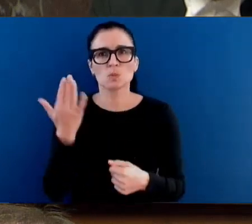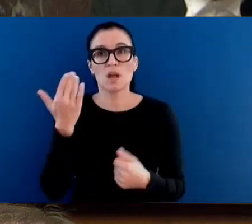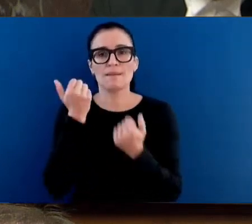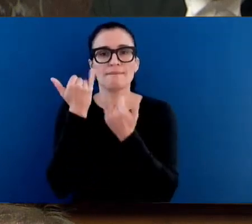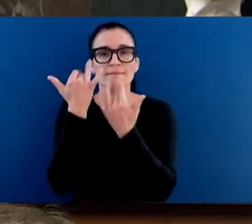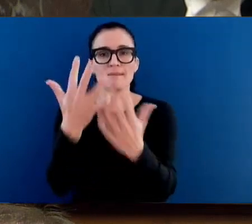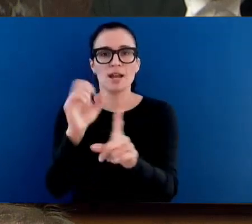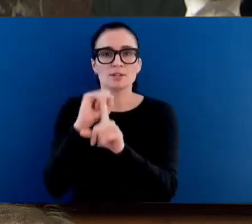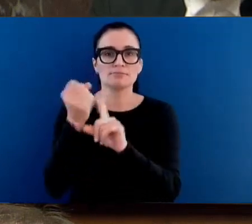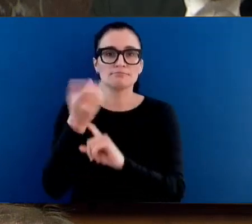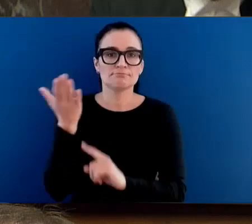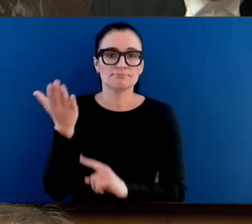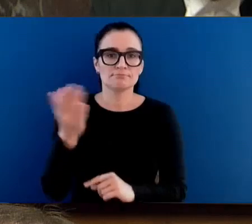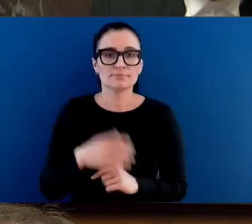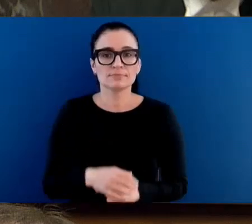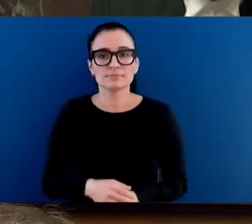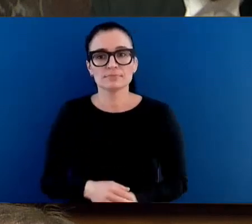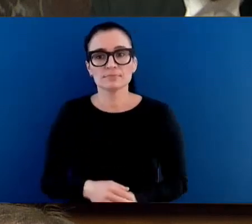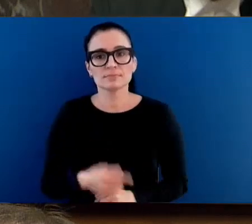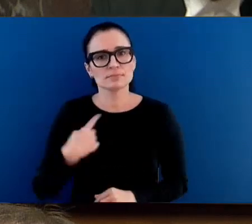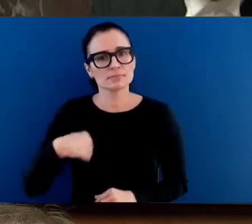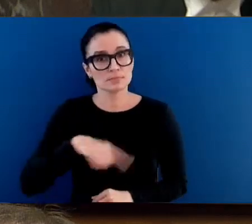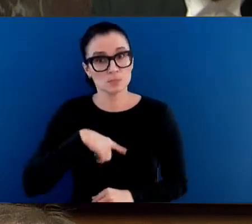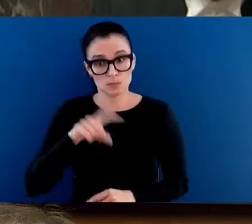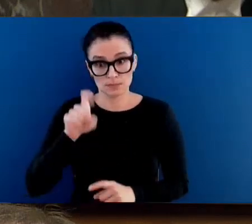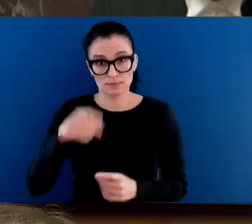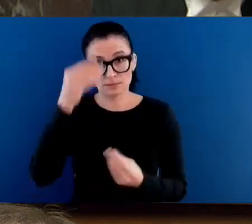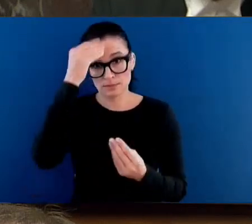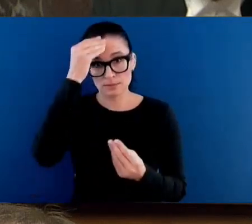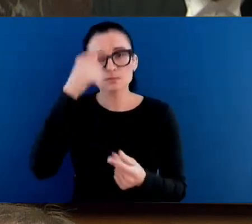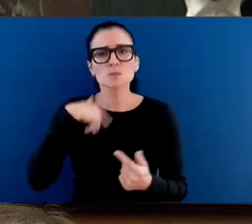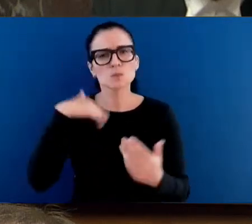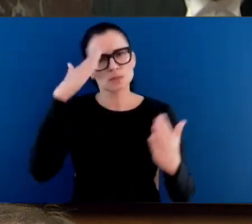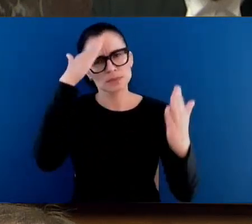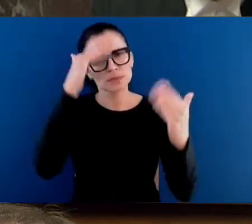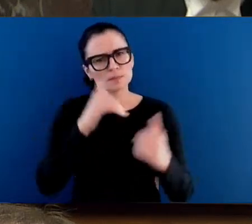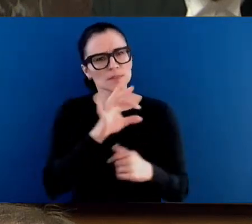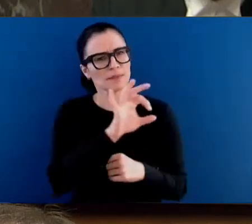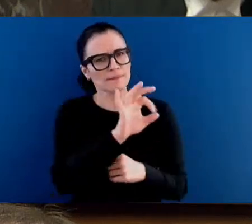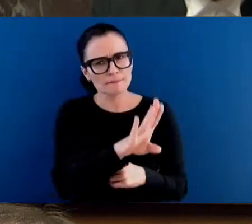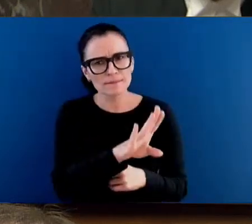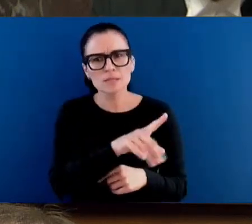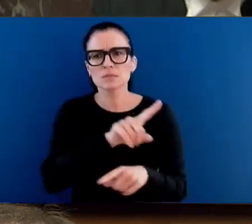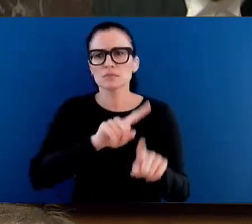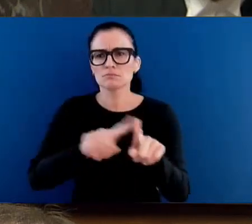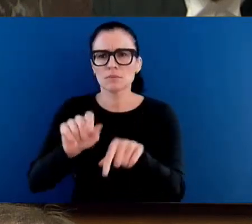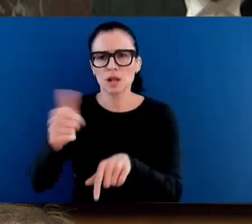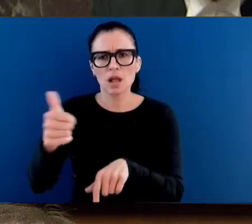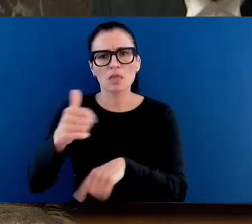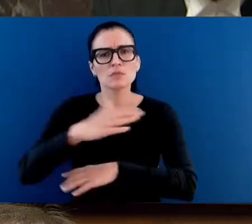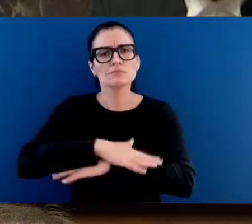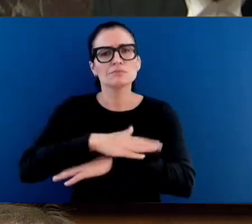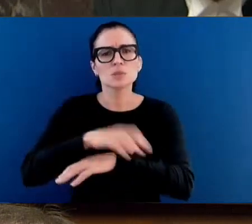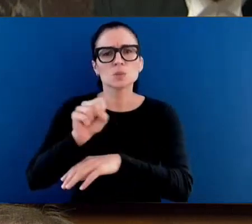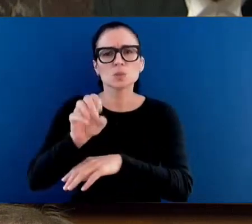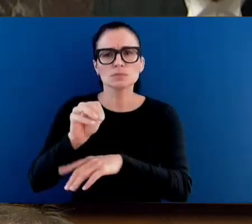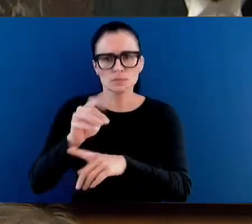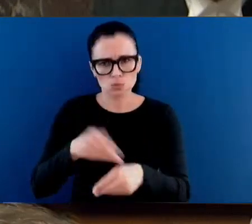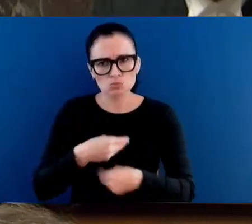those platforms to deliver that information straight from the ministry, and we're going to continue to do that work, Mr. Speaker, and we're very proud of it.